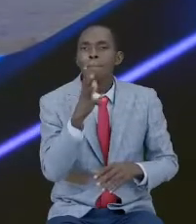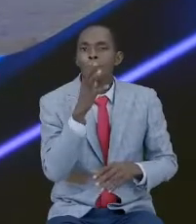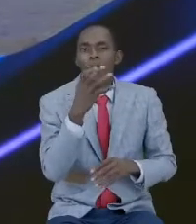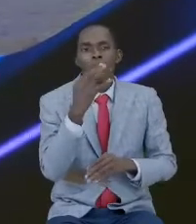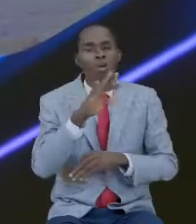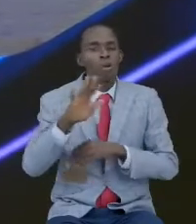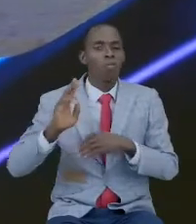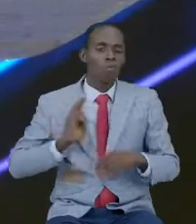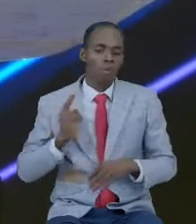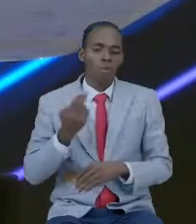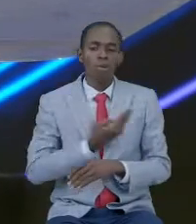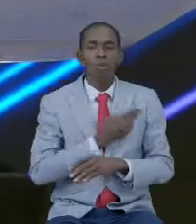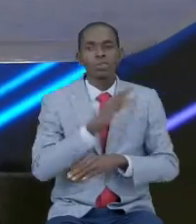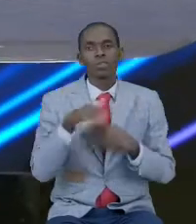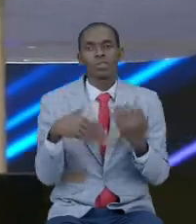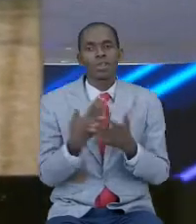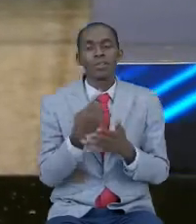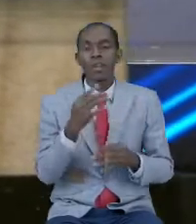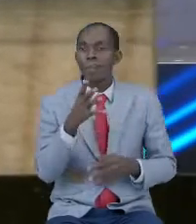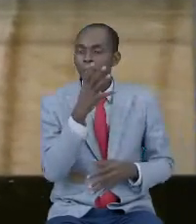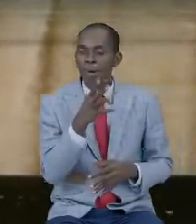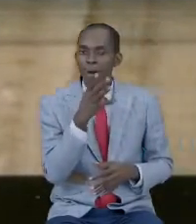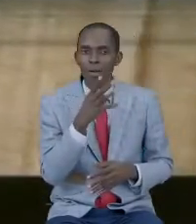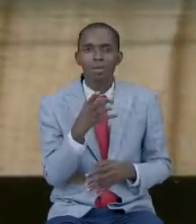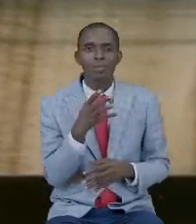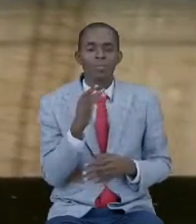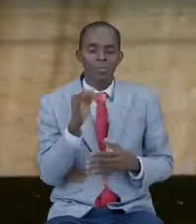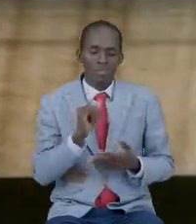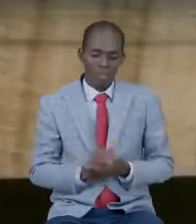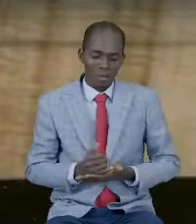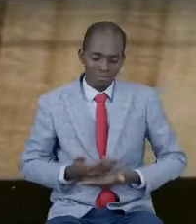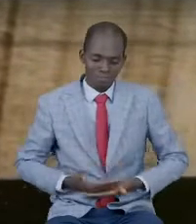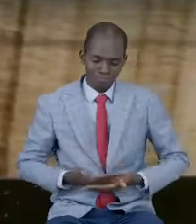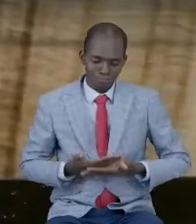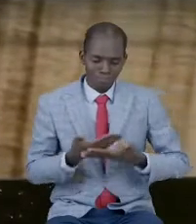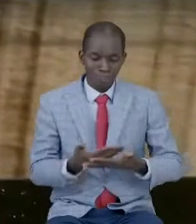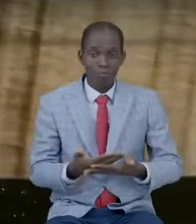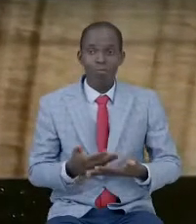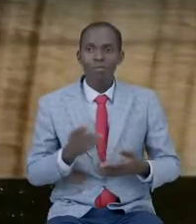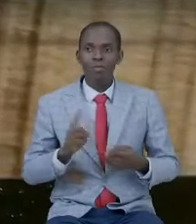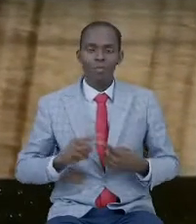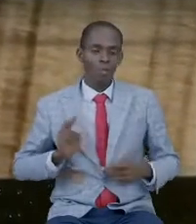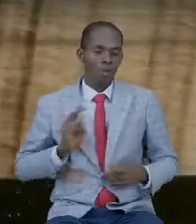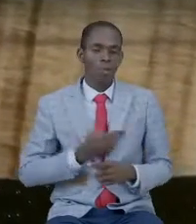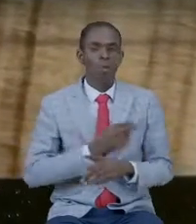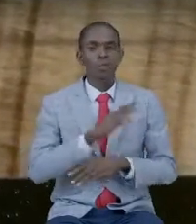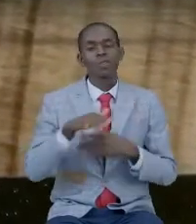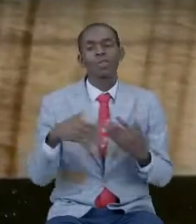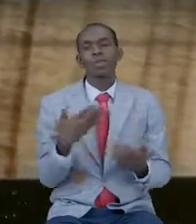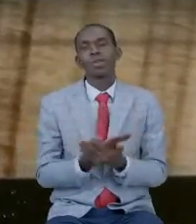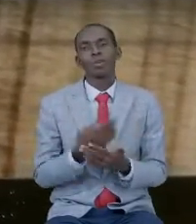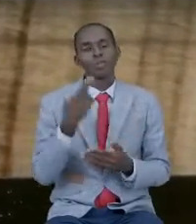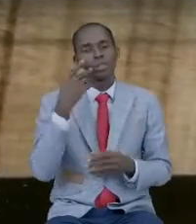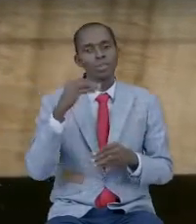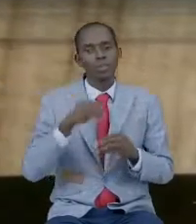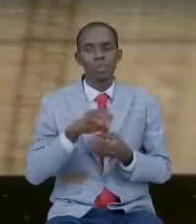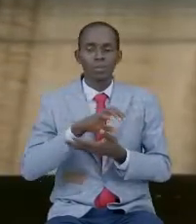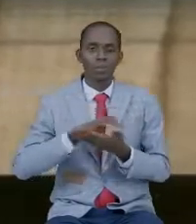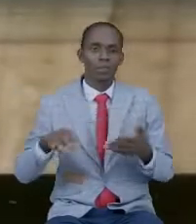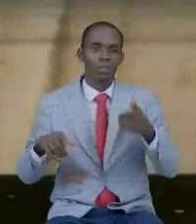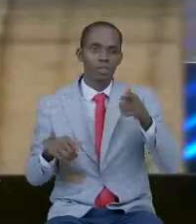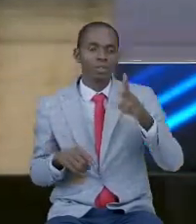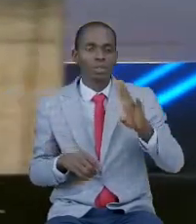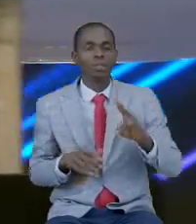us all, the mother that gave birth to us all. In verse 27,